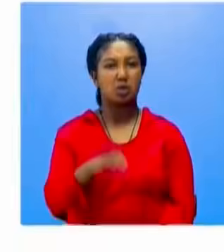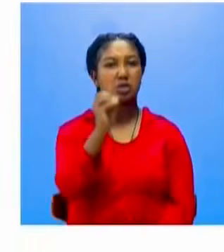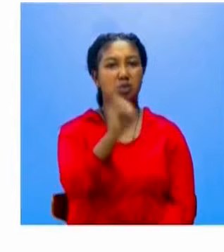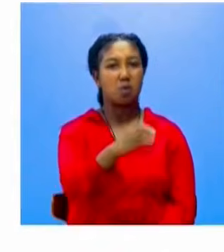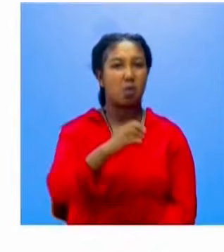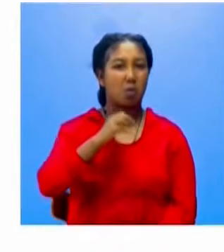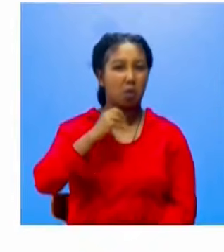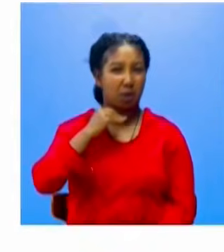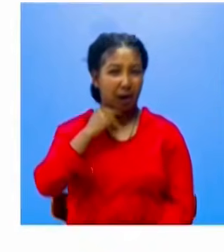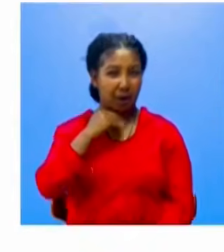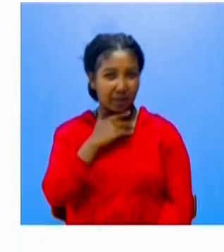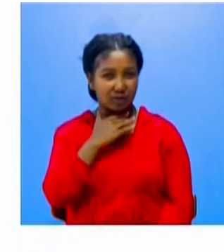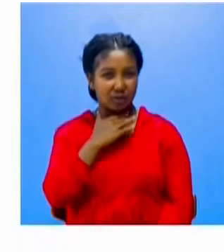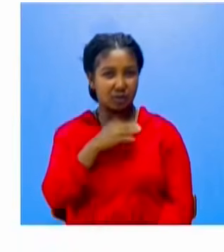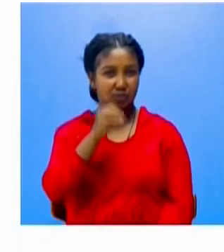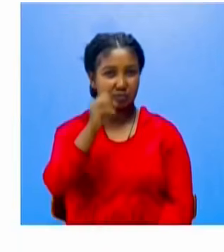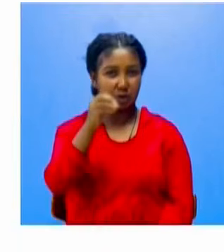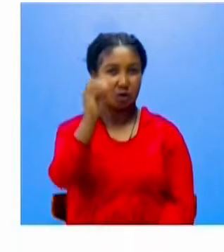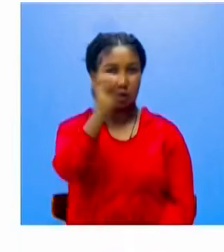dirty